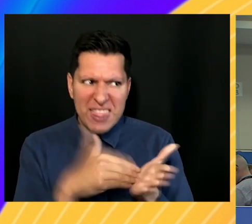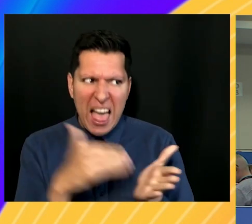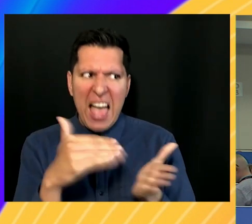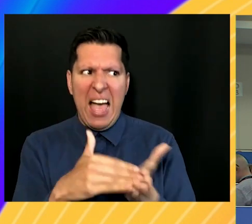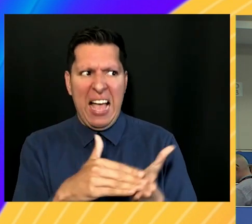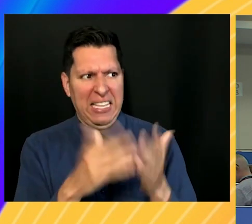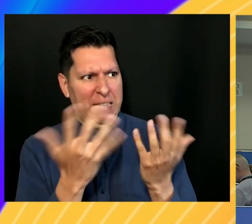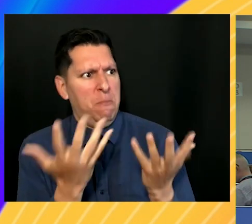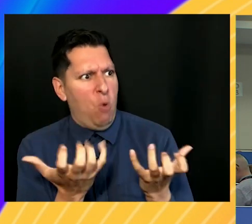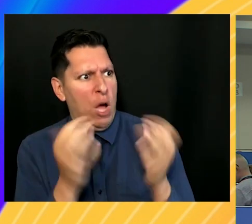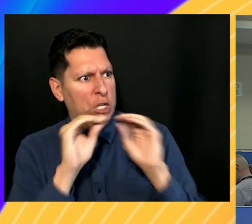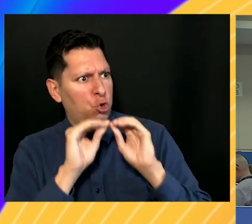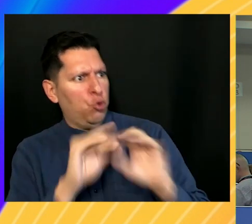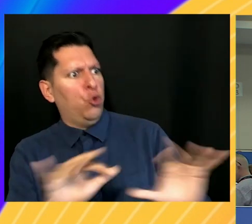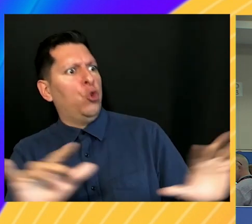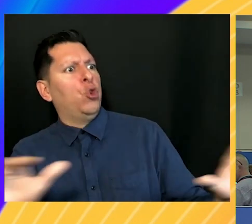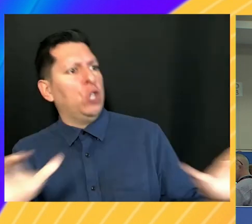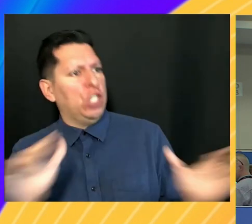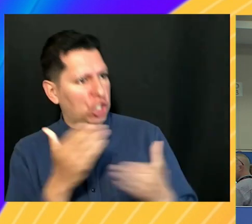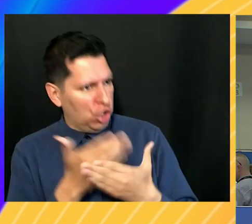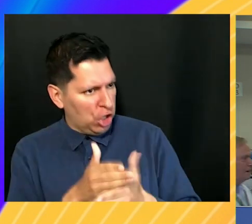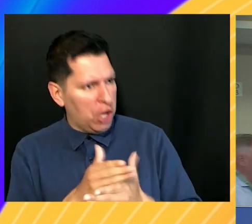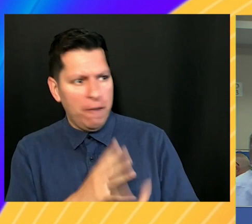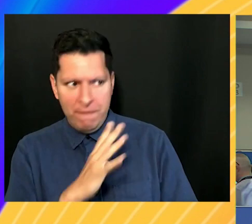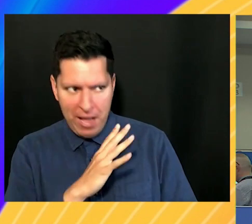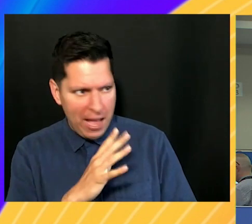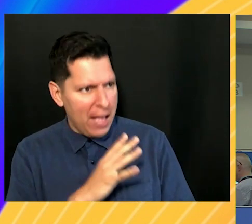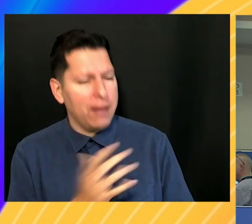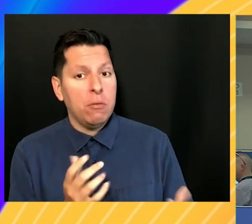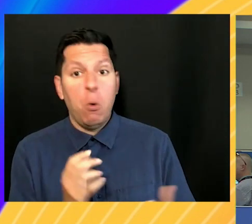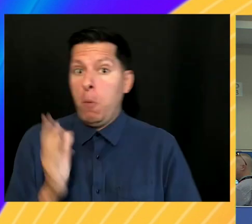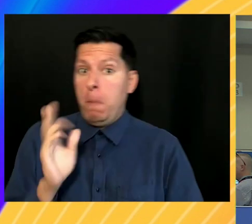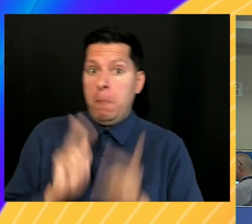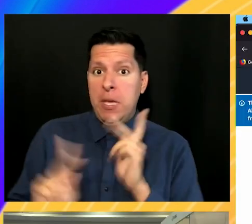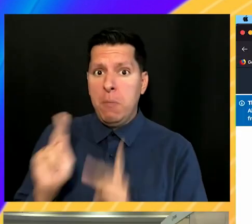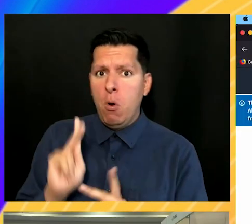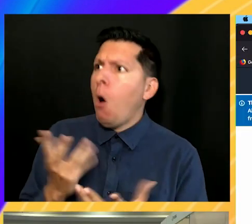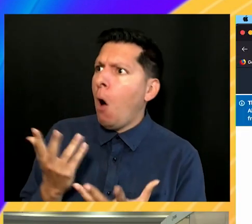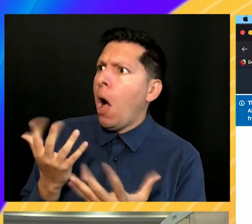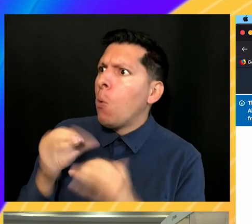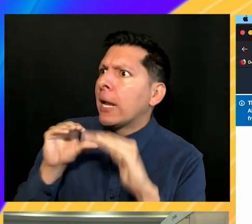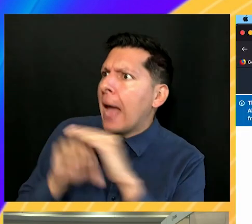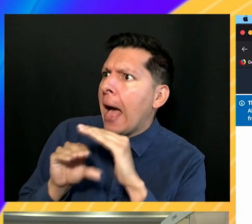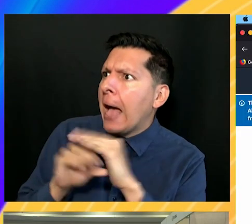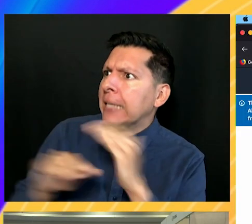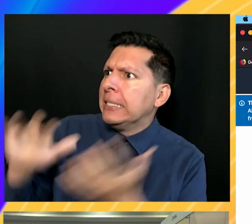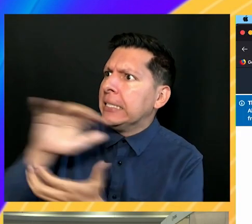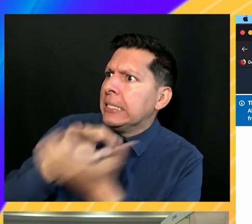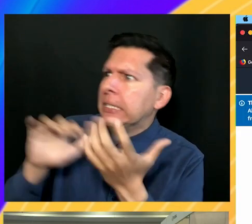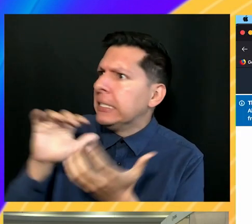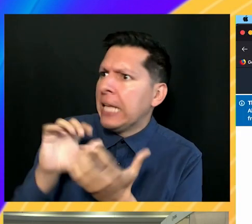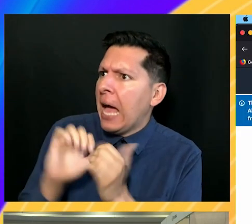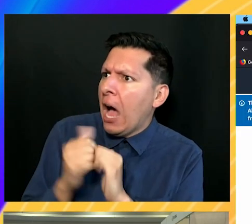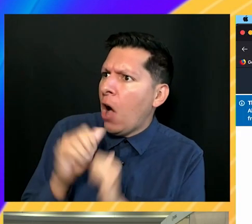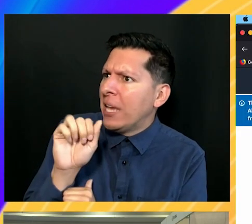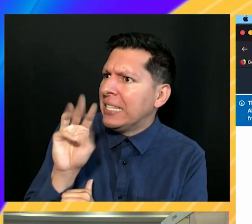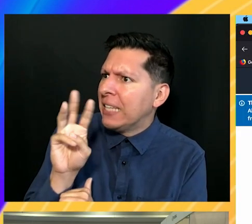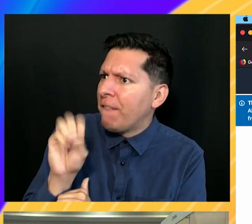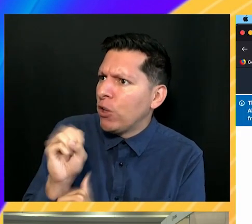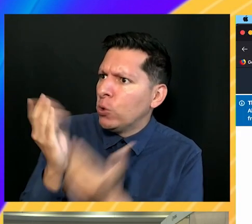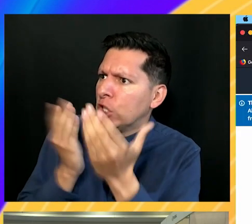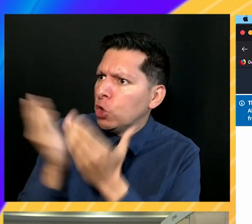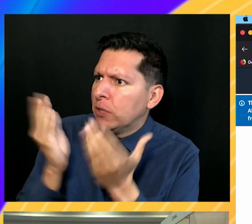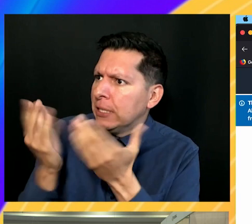people? Alternatively, we serve people who said, hey, I want to access this data in the cloud, and how do I leverage AWS services to use the